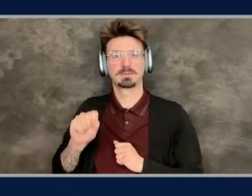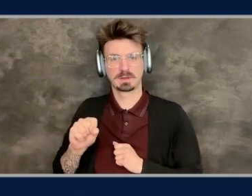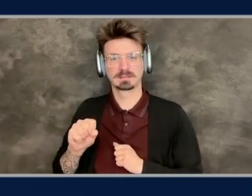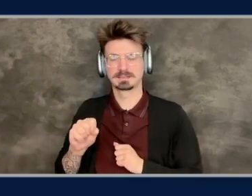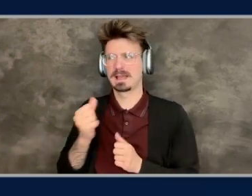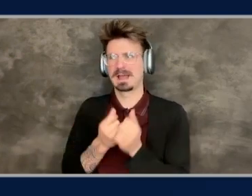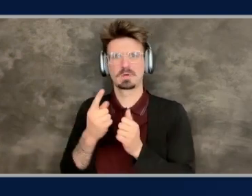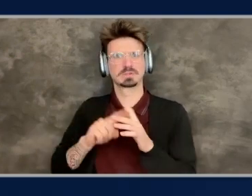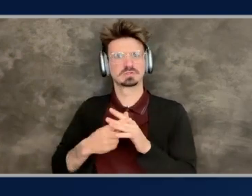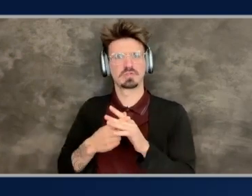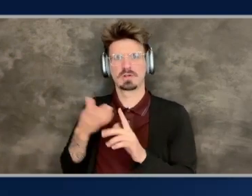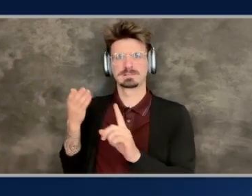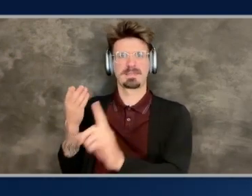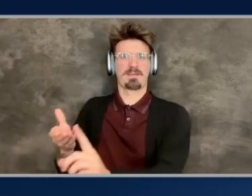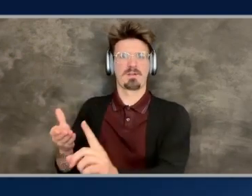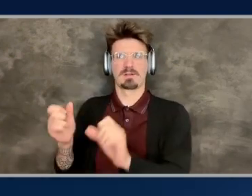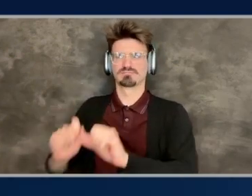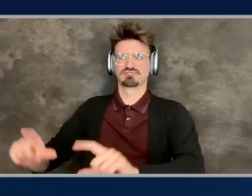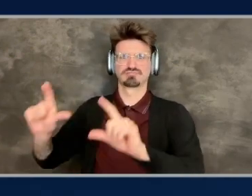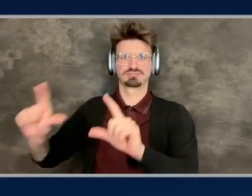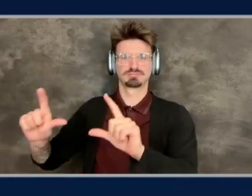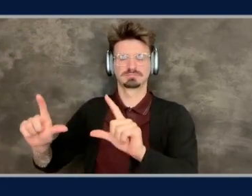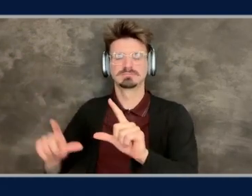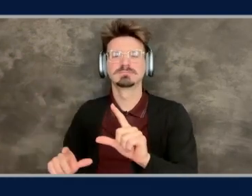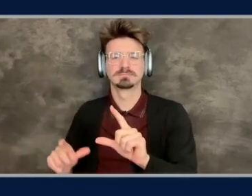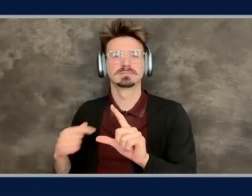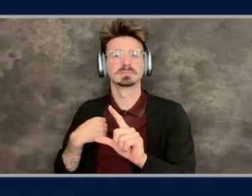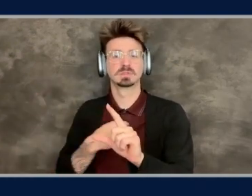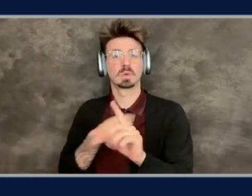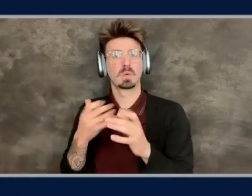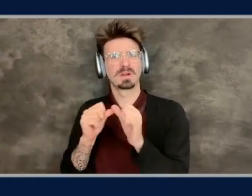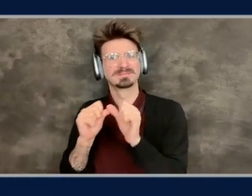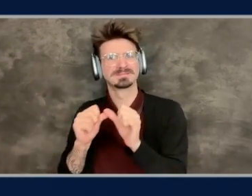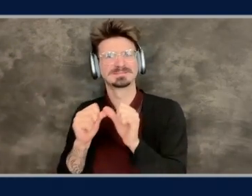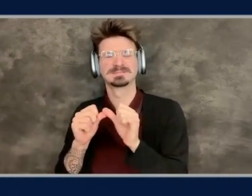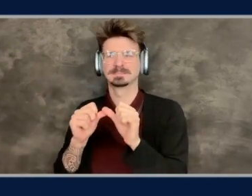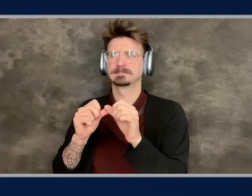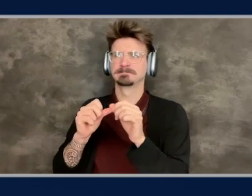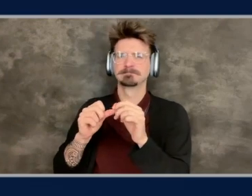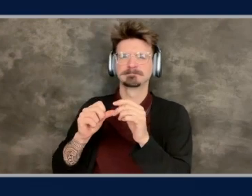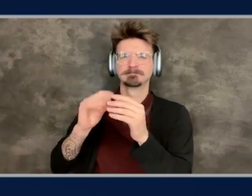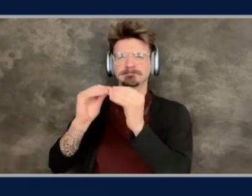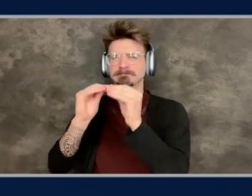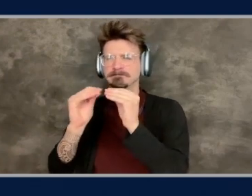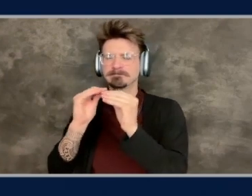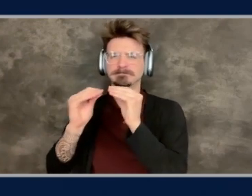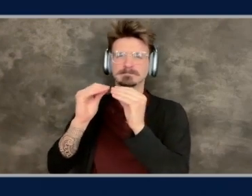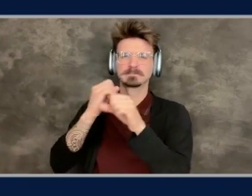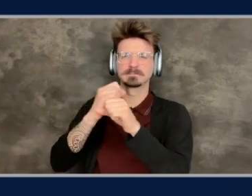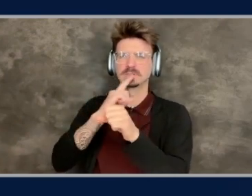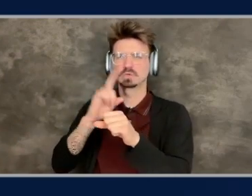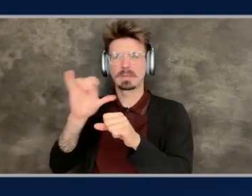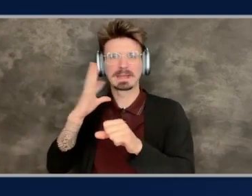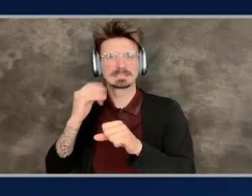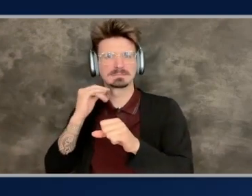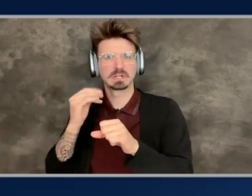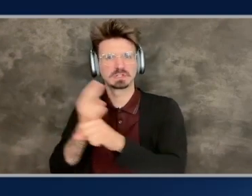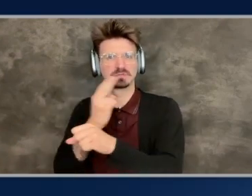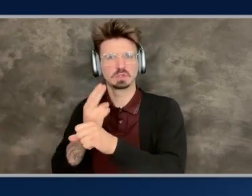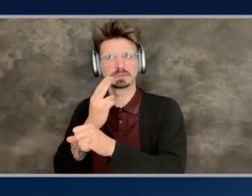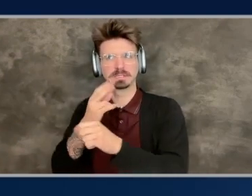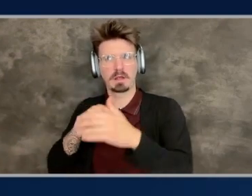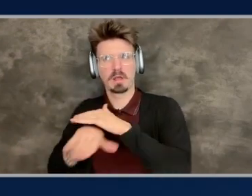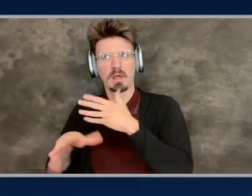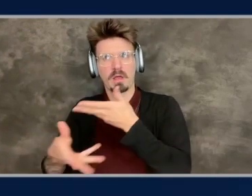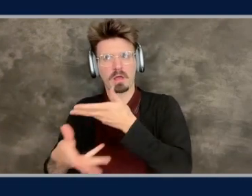And we're continuing to try to make the experience of using the console even easier to use, and that's kind of our goal with what we're planning to talk